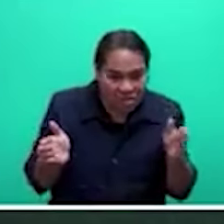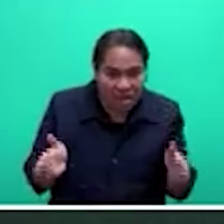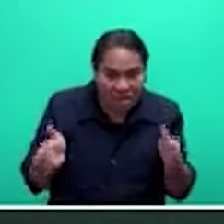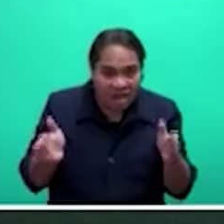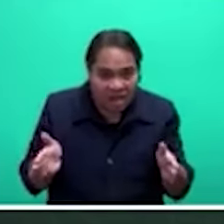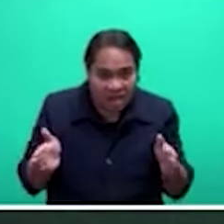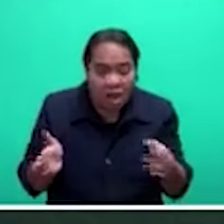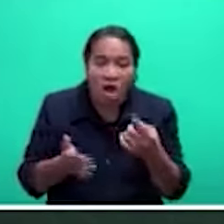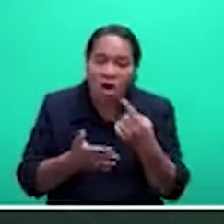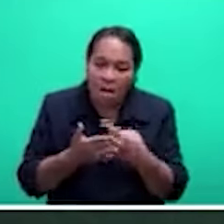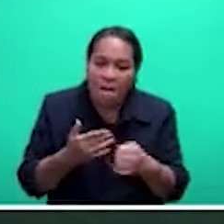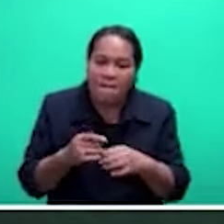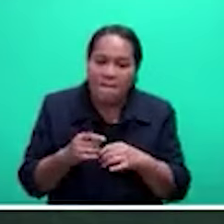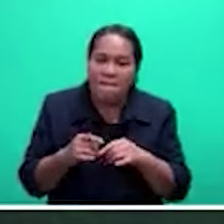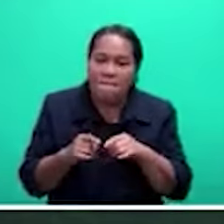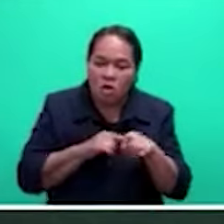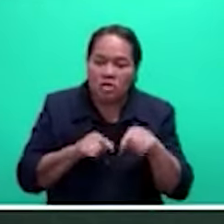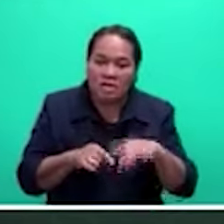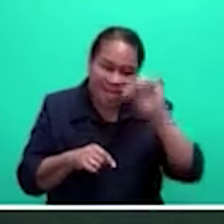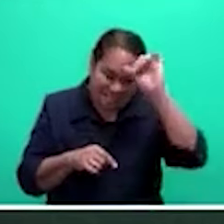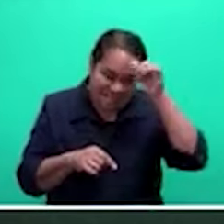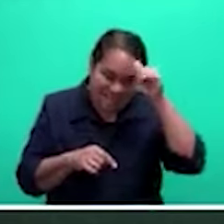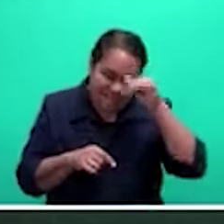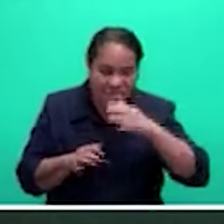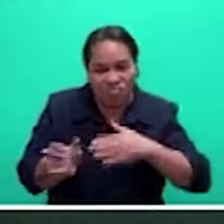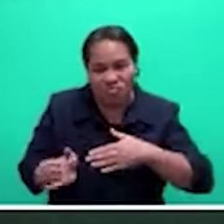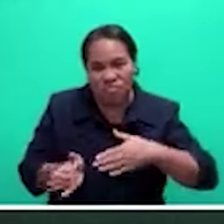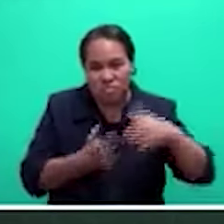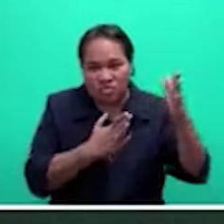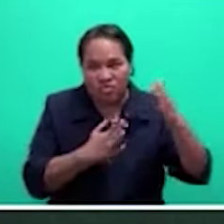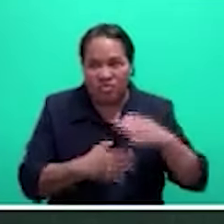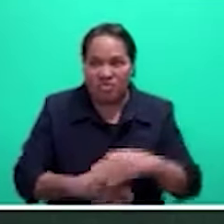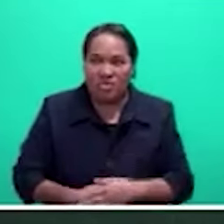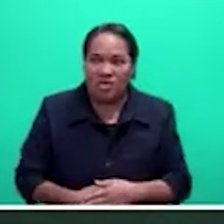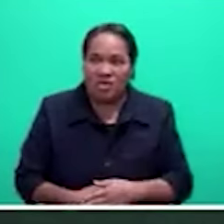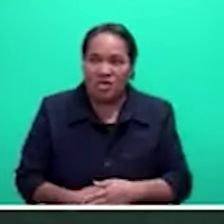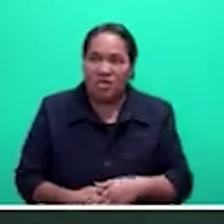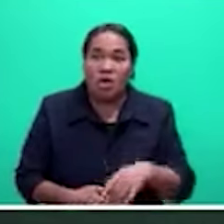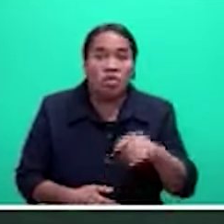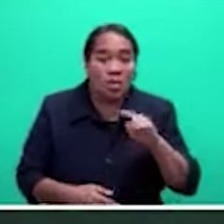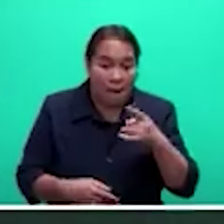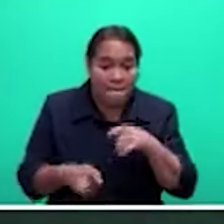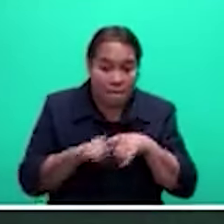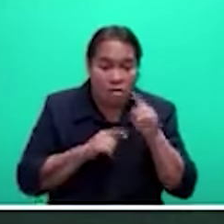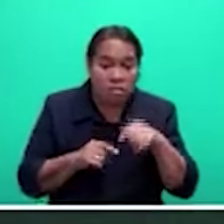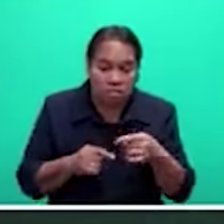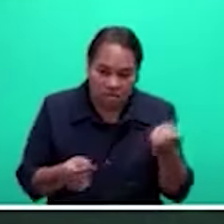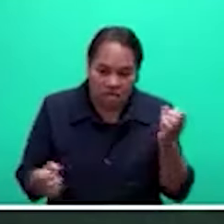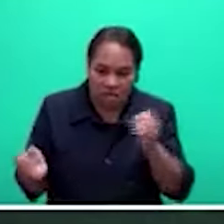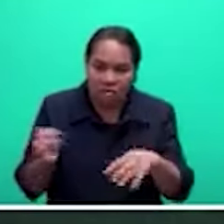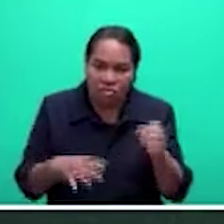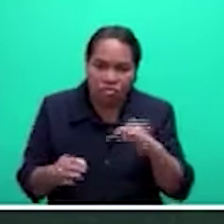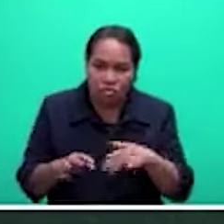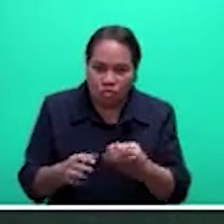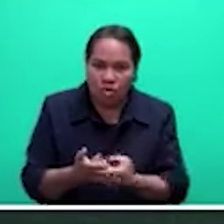countries, largely Fijians of Indian descent, contributed to declining growth rates in Fiji's population and shifts in the